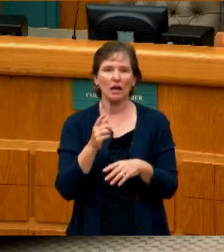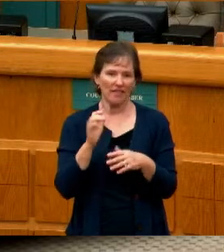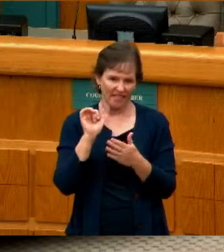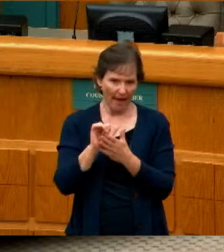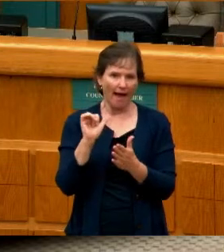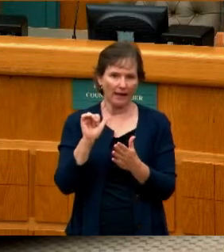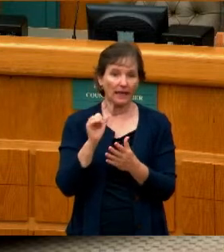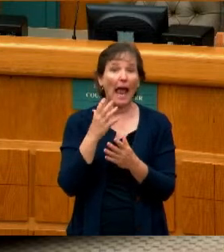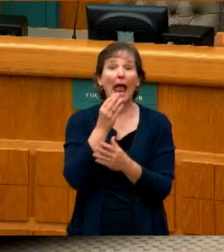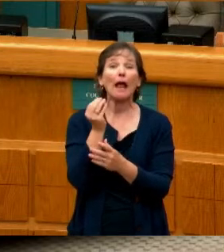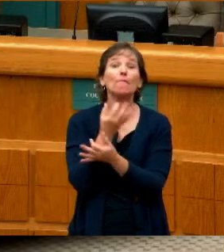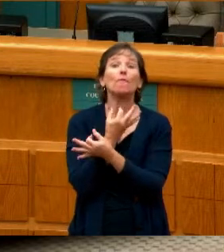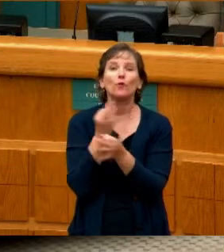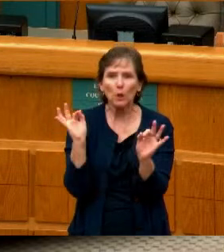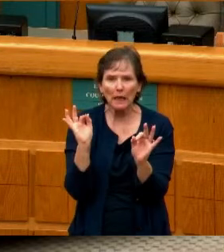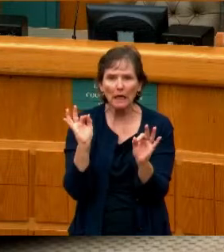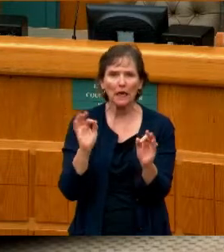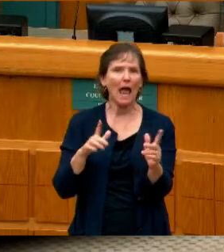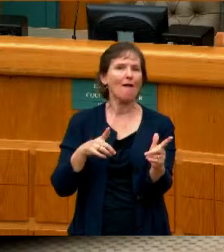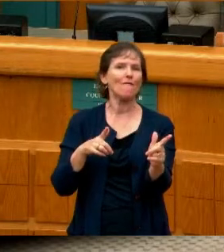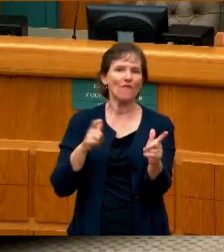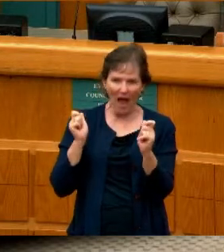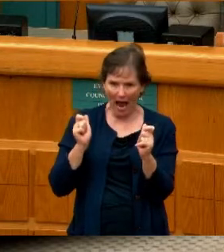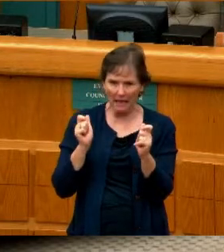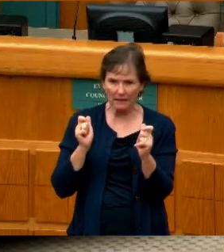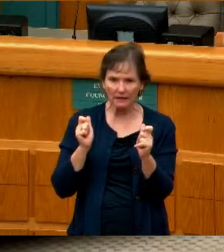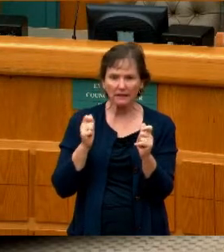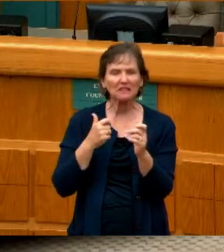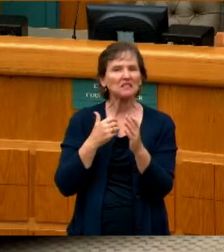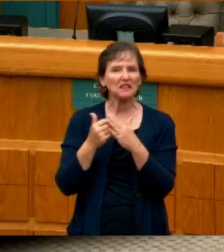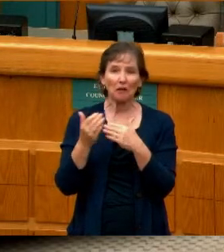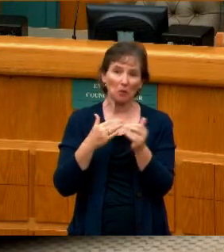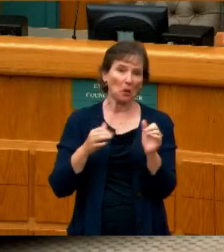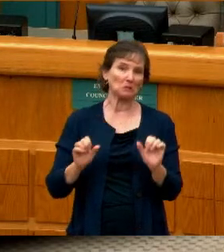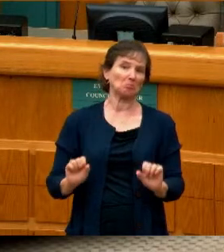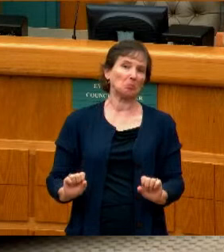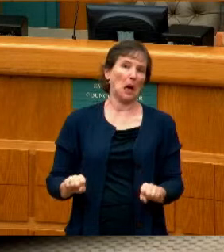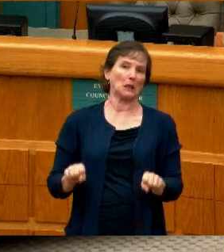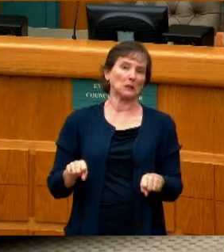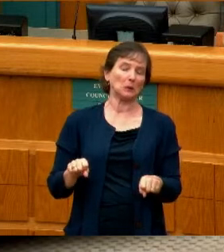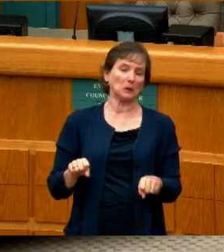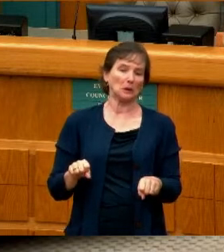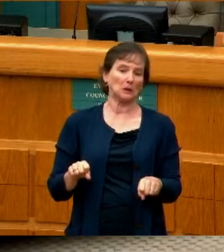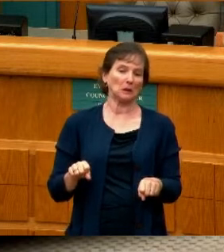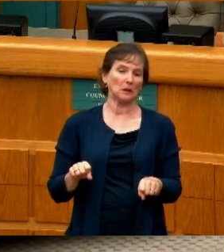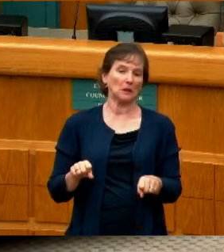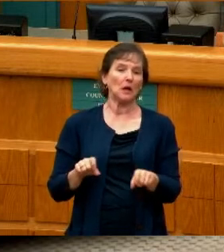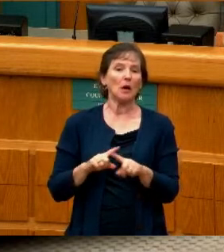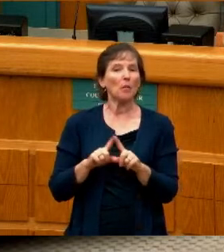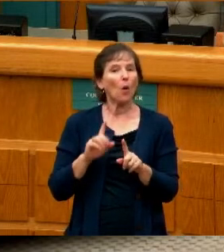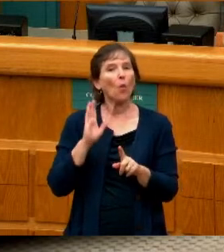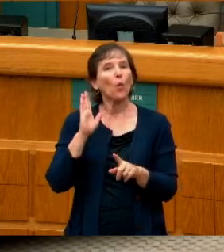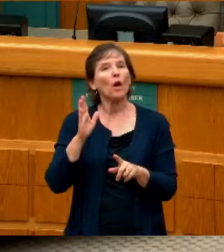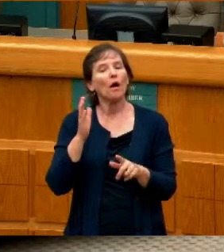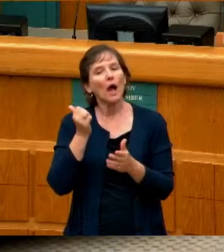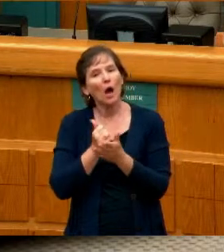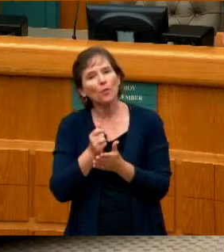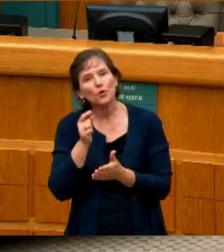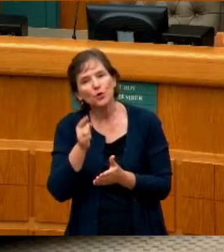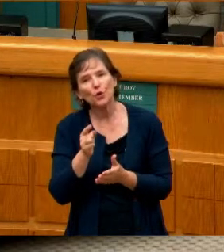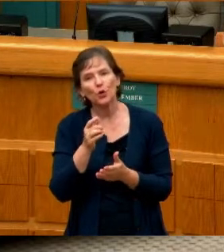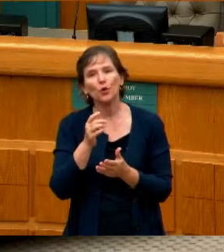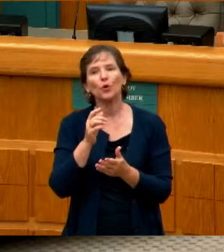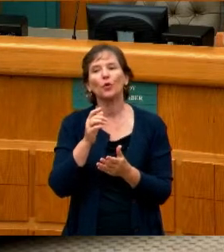out. But this one, the 9 a.m. to 1 p.m. is your mouth. So it's free. It's fast. It's